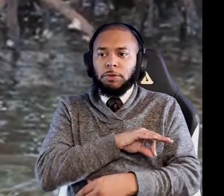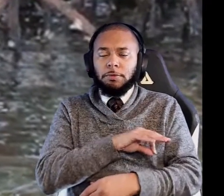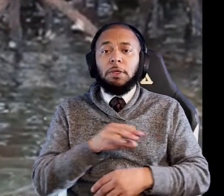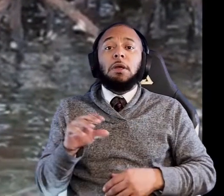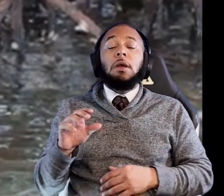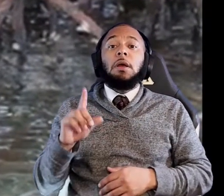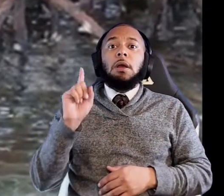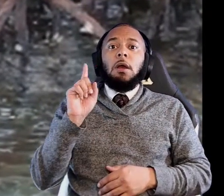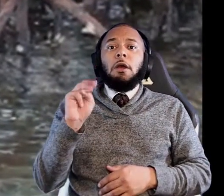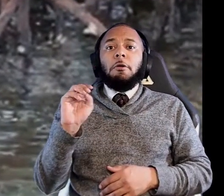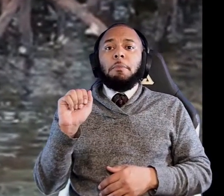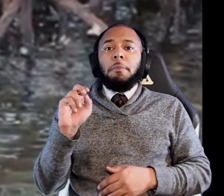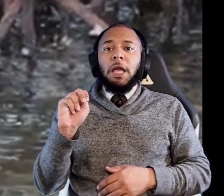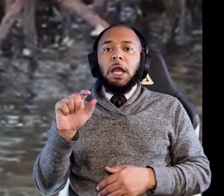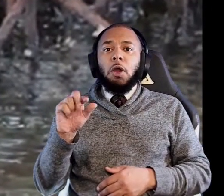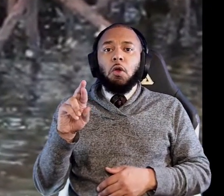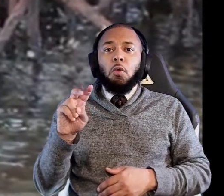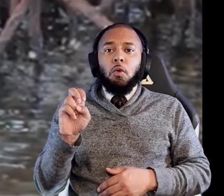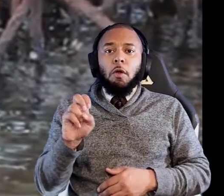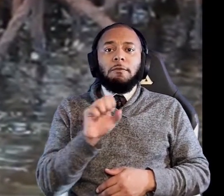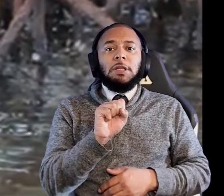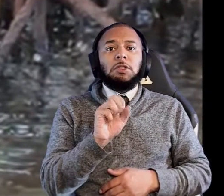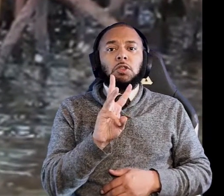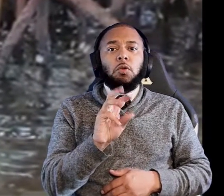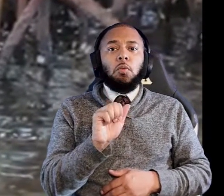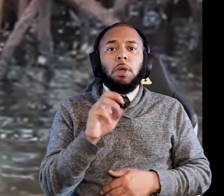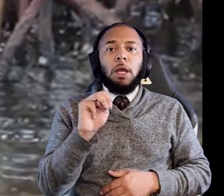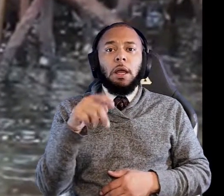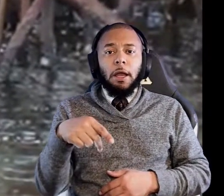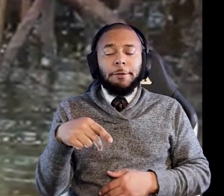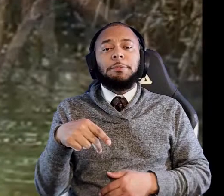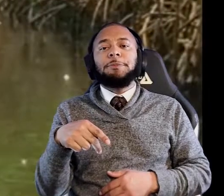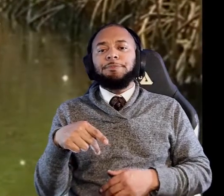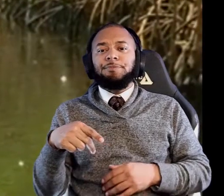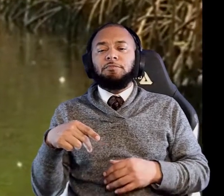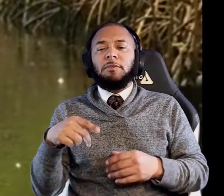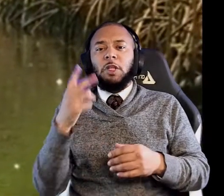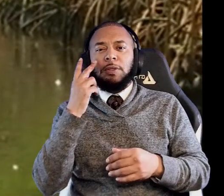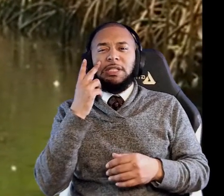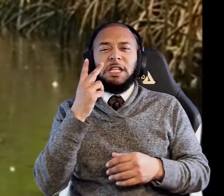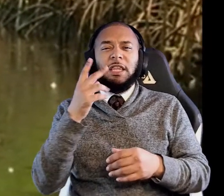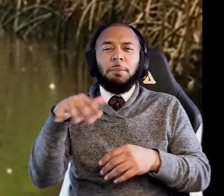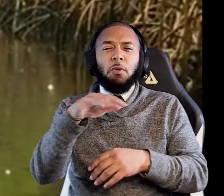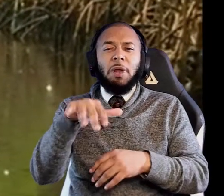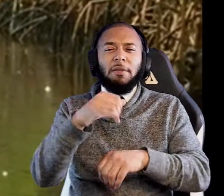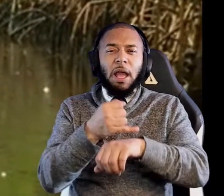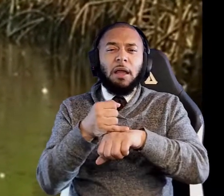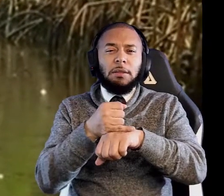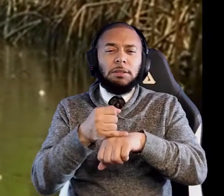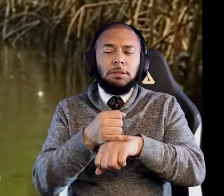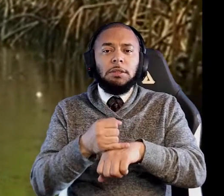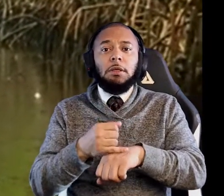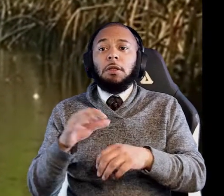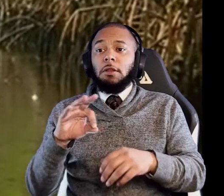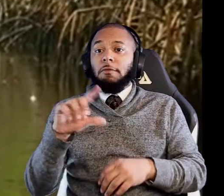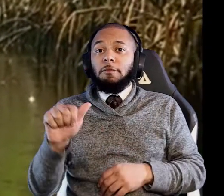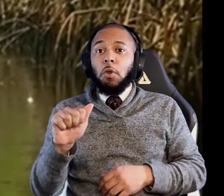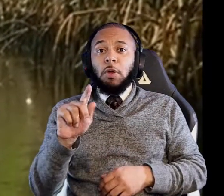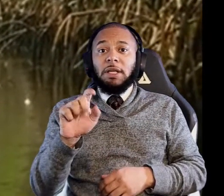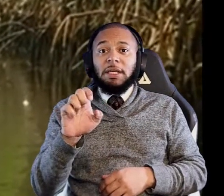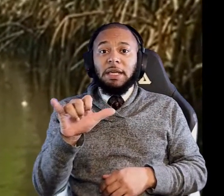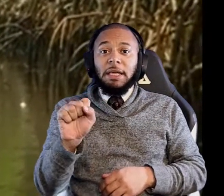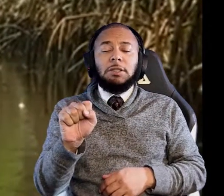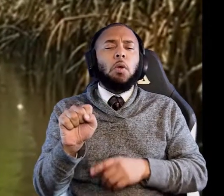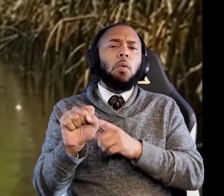are very highly productive areas that occur in and around islands. The Florida Keys, for example, are a series of